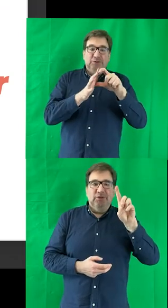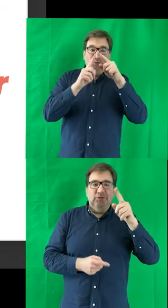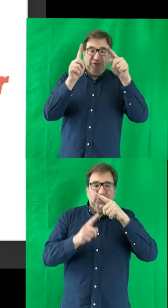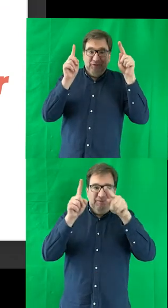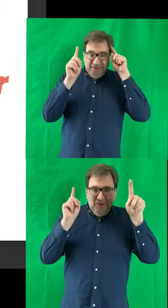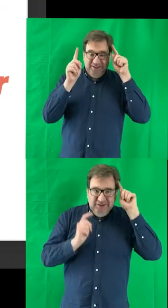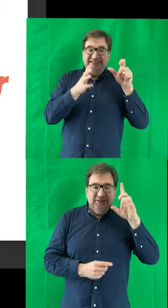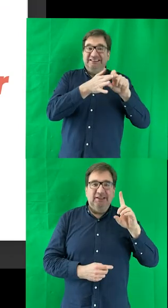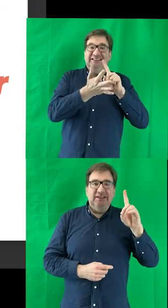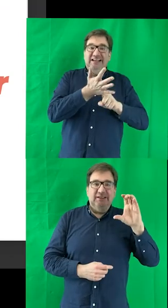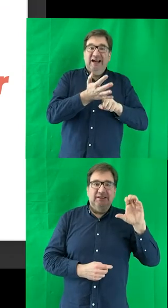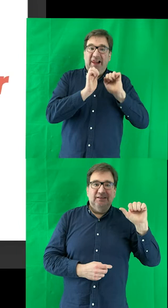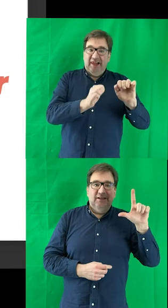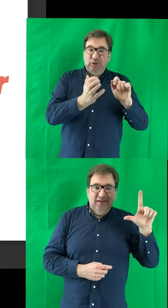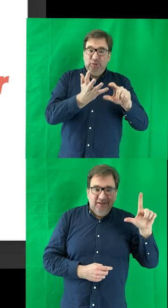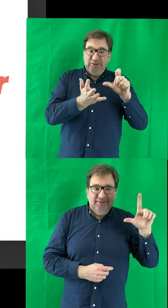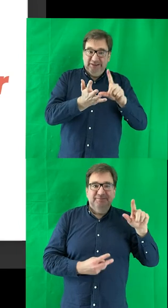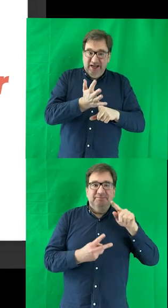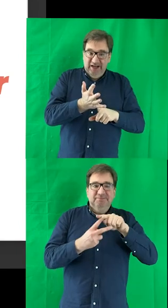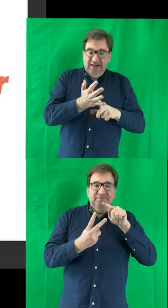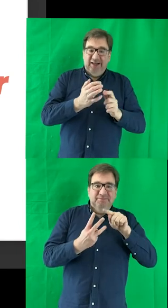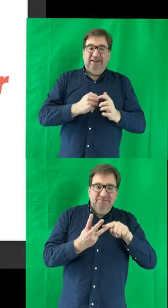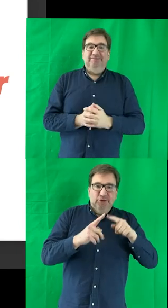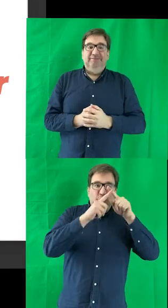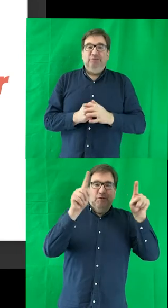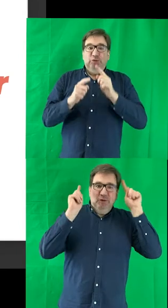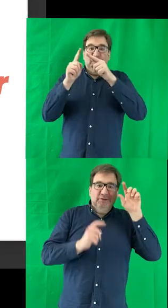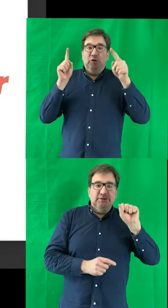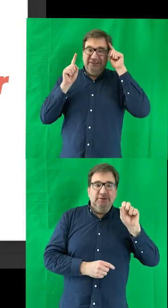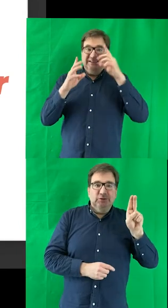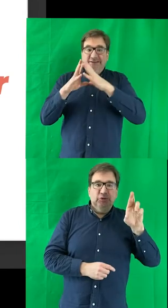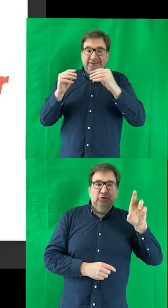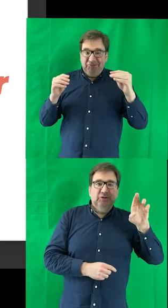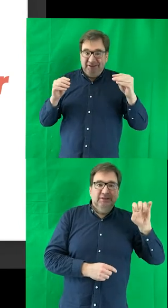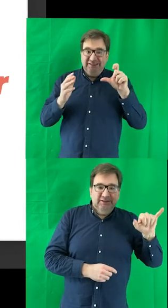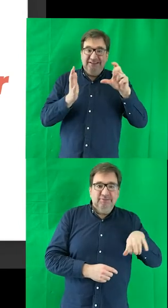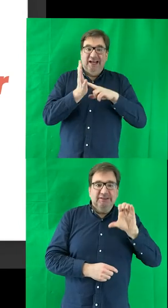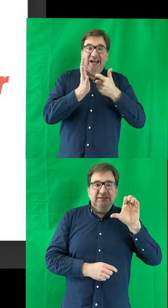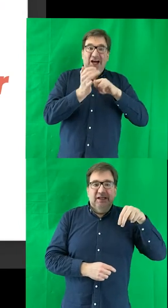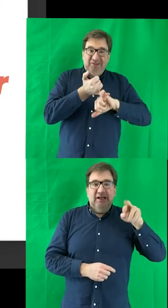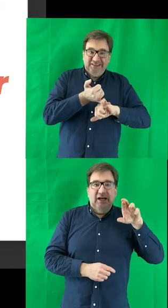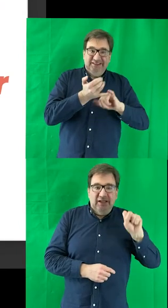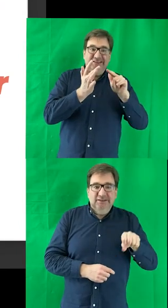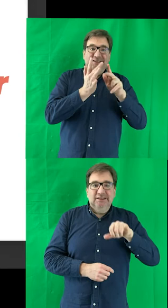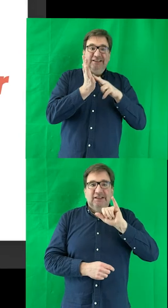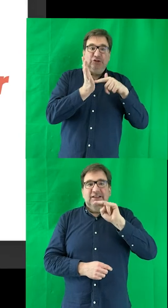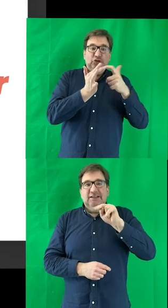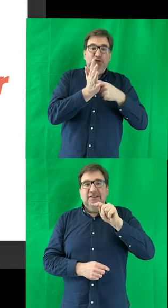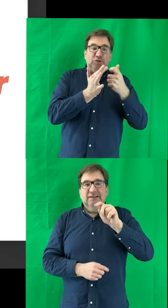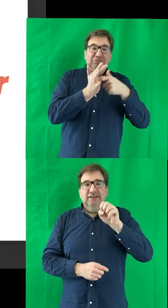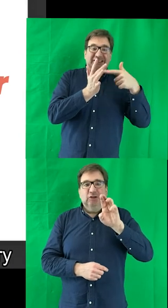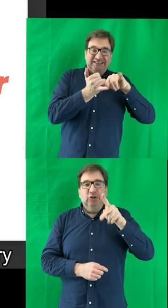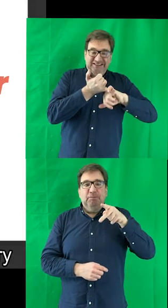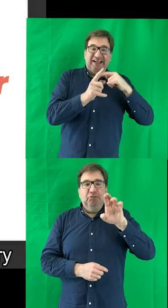University, DECAL as part of University College London, University of Surrey, CNRS,